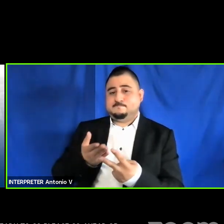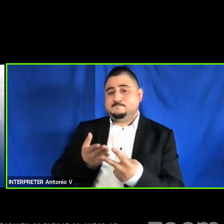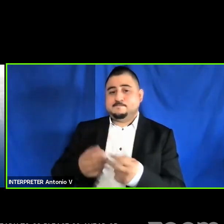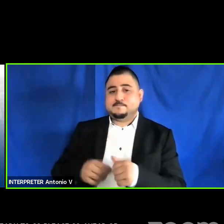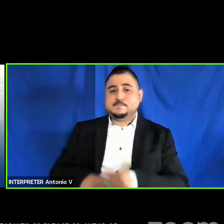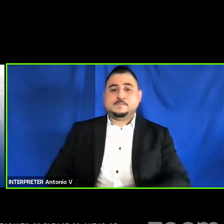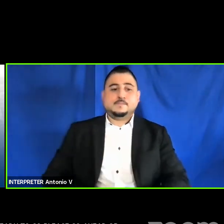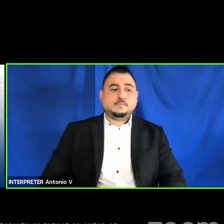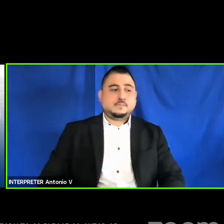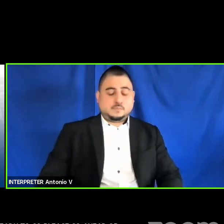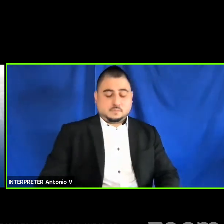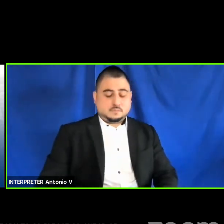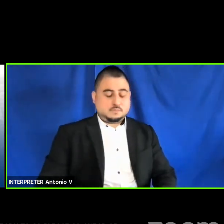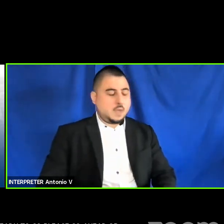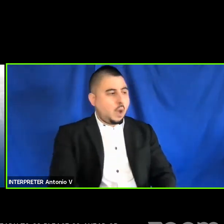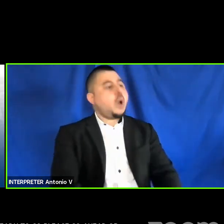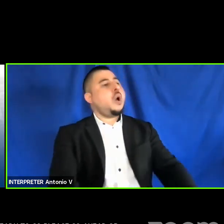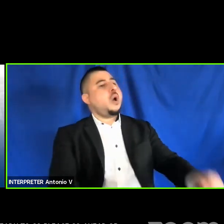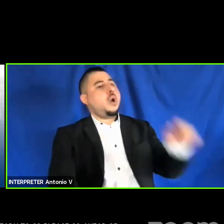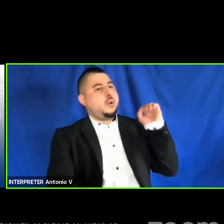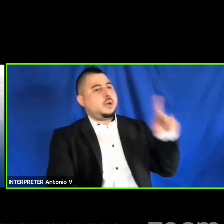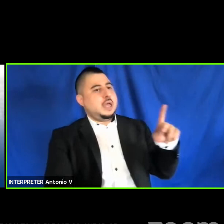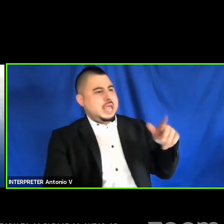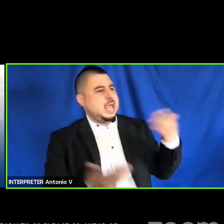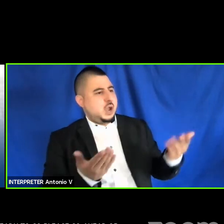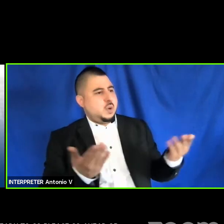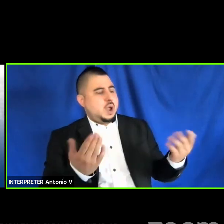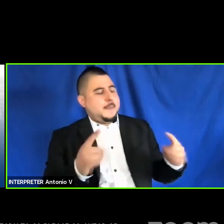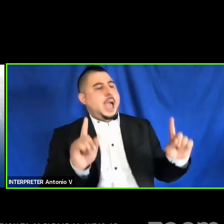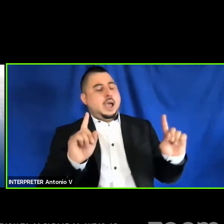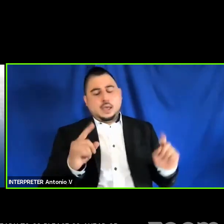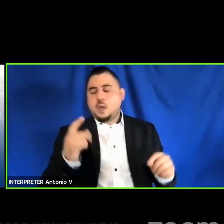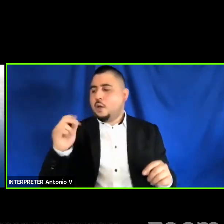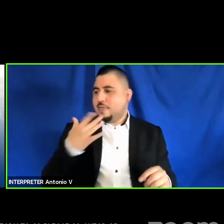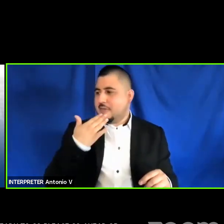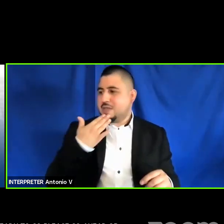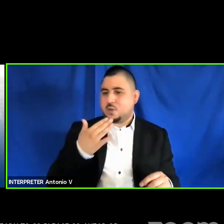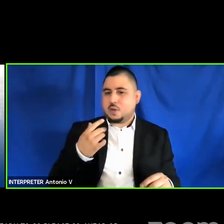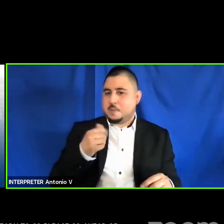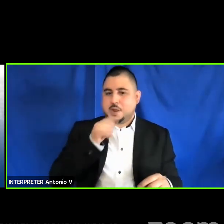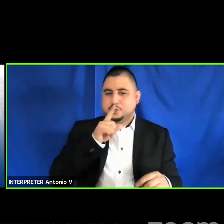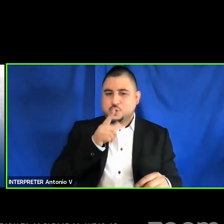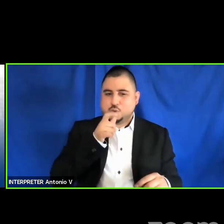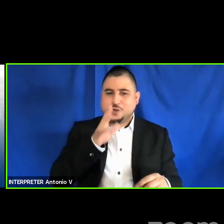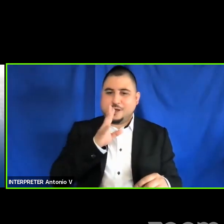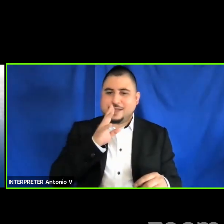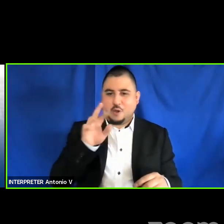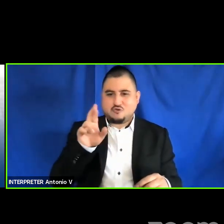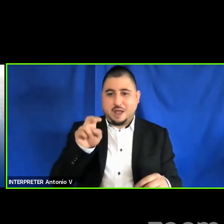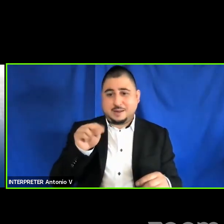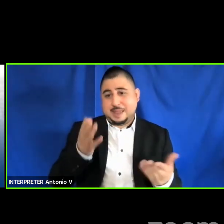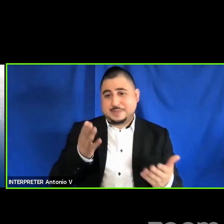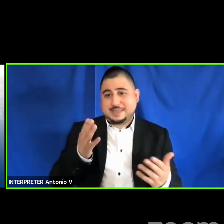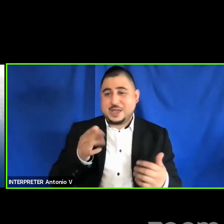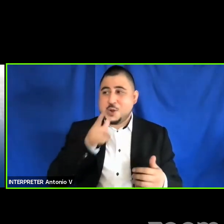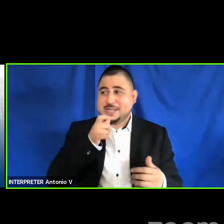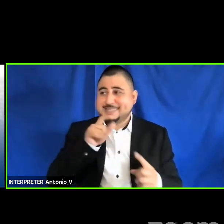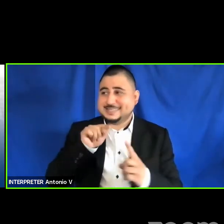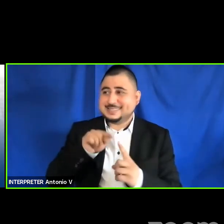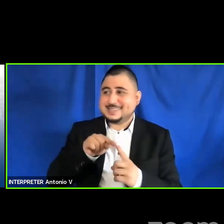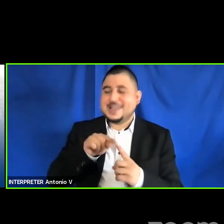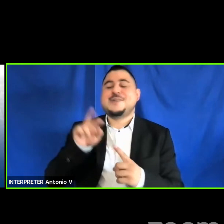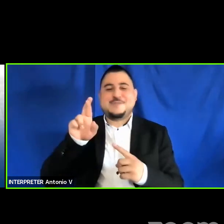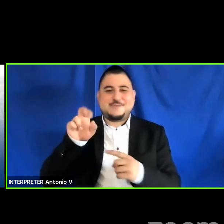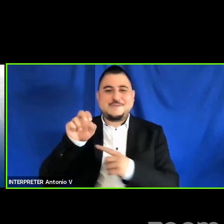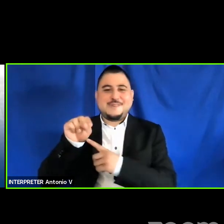Okay, there we go. Thank you. So I think I just wanted to. I'm sorry, who's this? This is